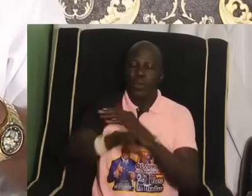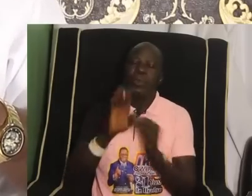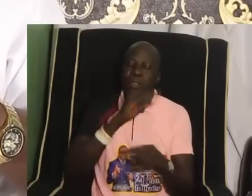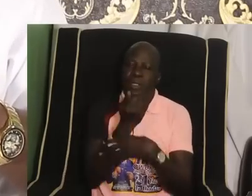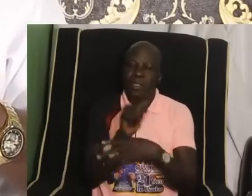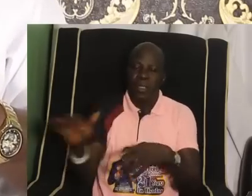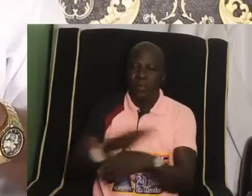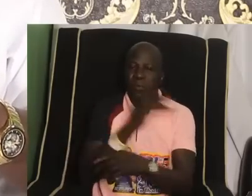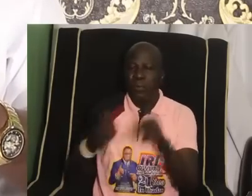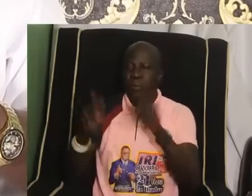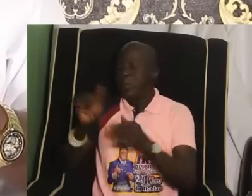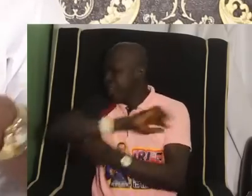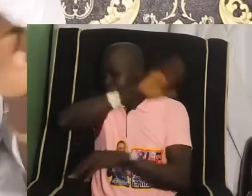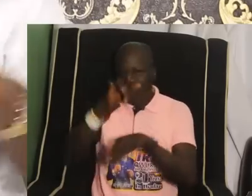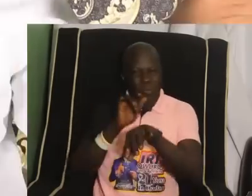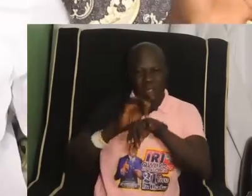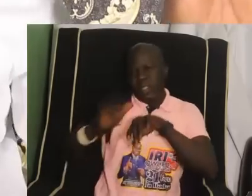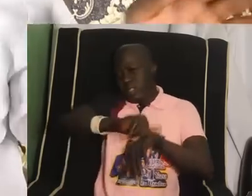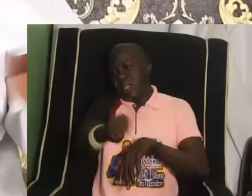cheerful people that would not underrate